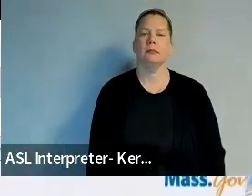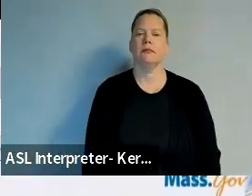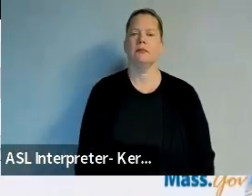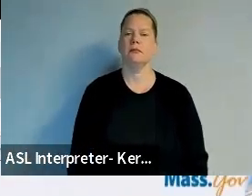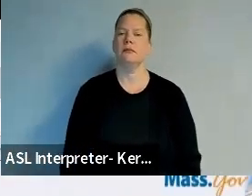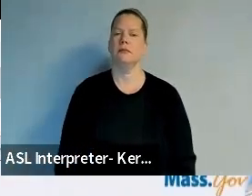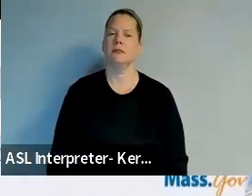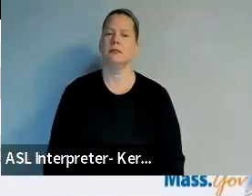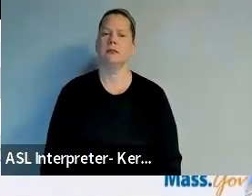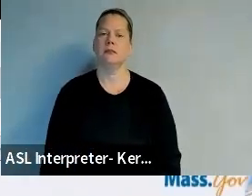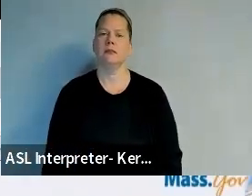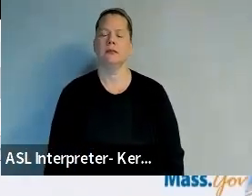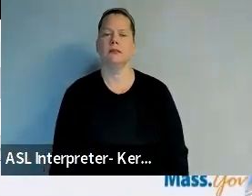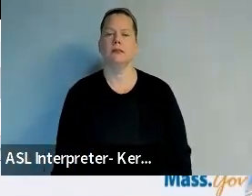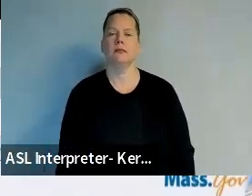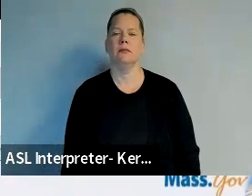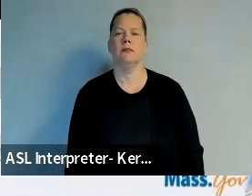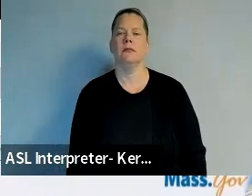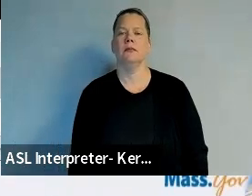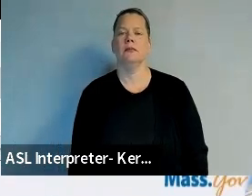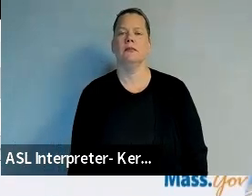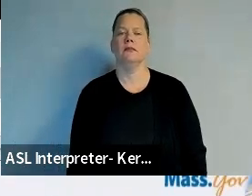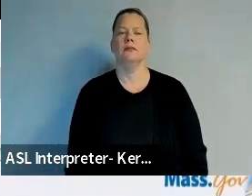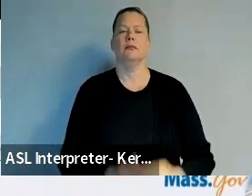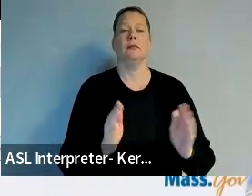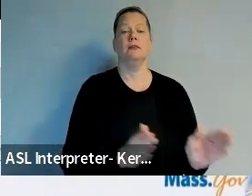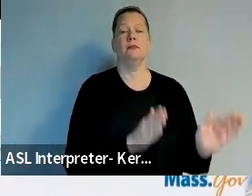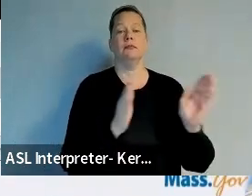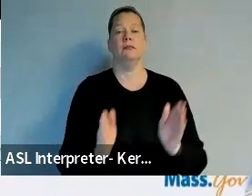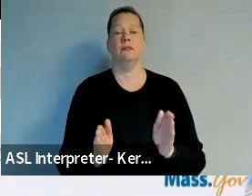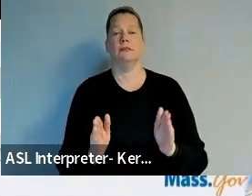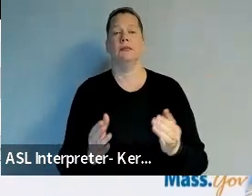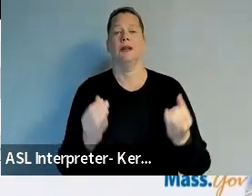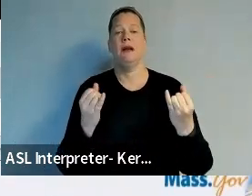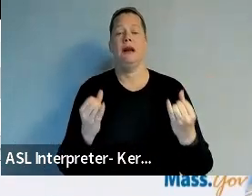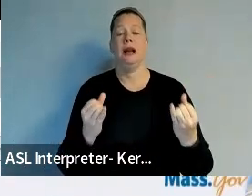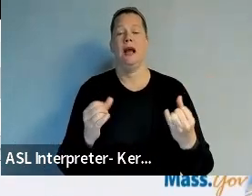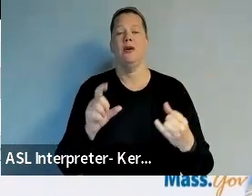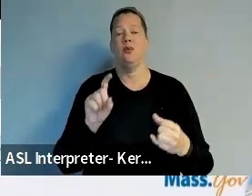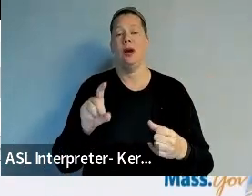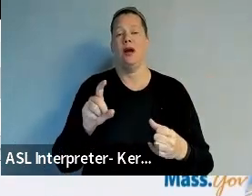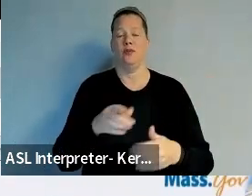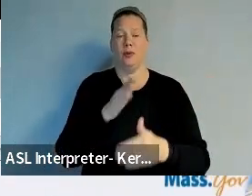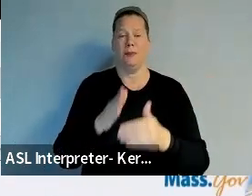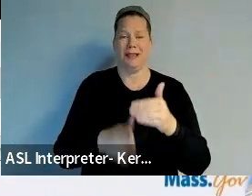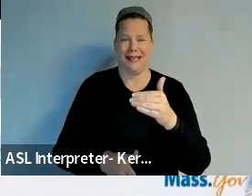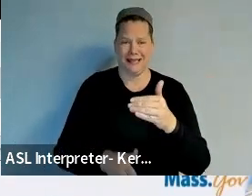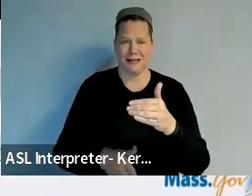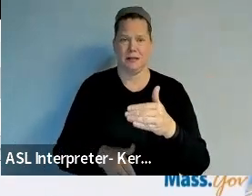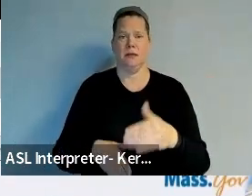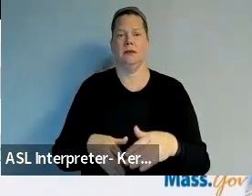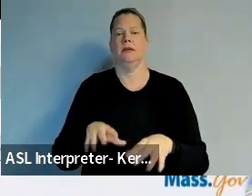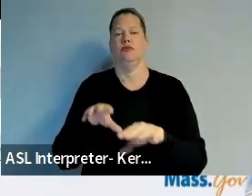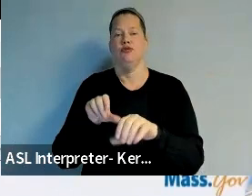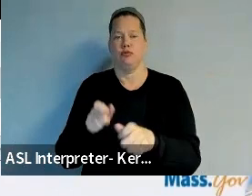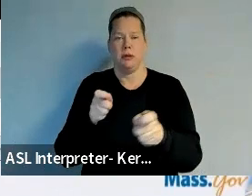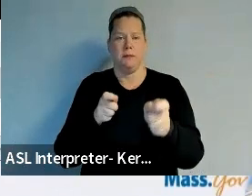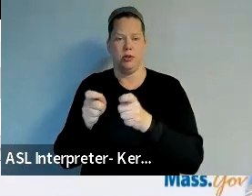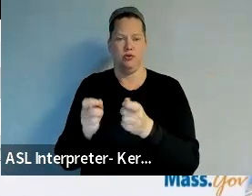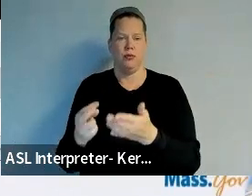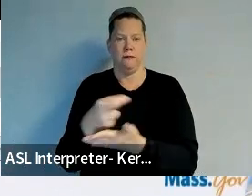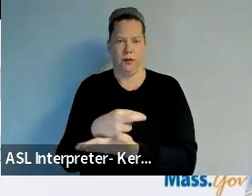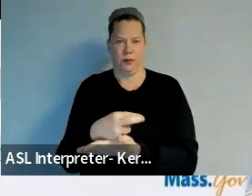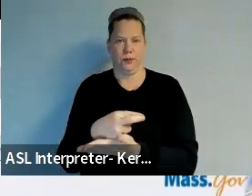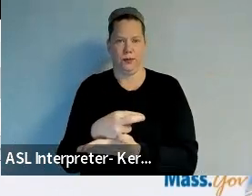The next step in the workflow is to complete the restraint manager review. The provider